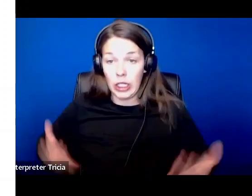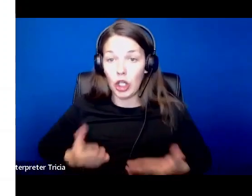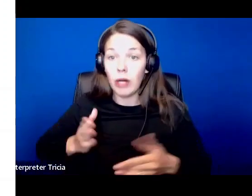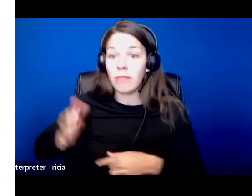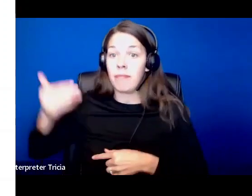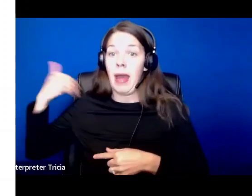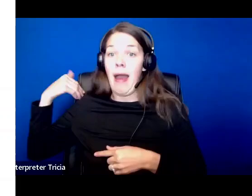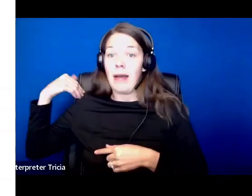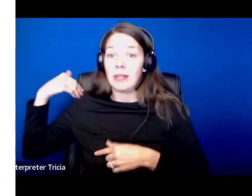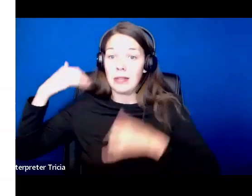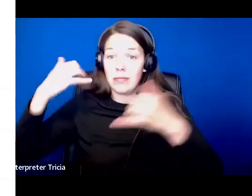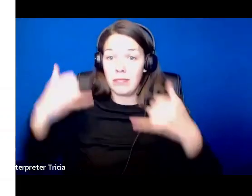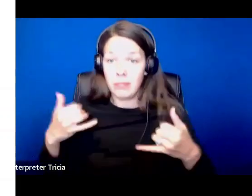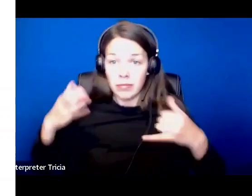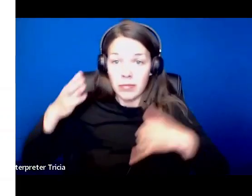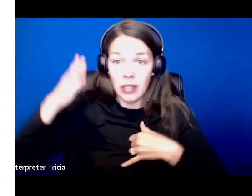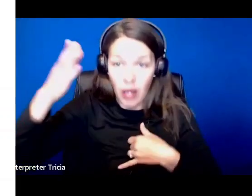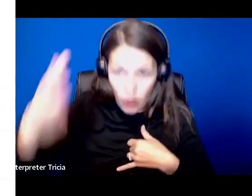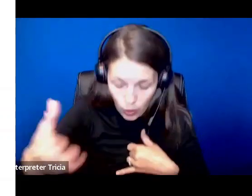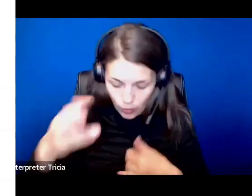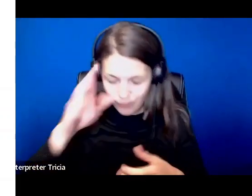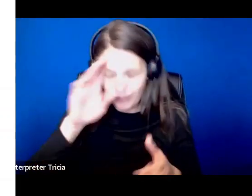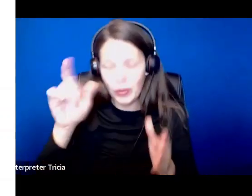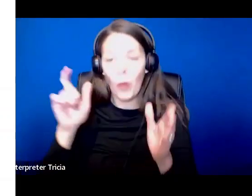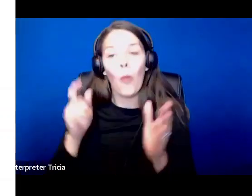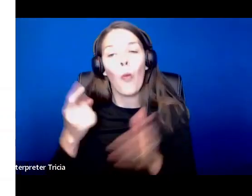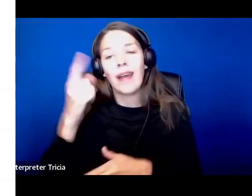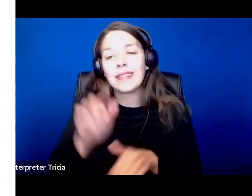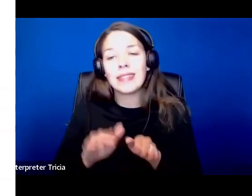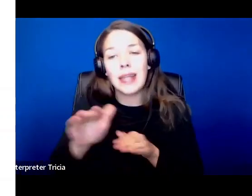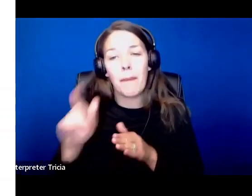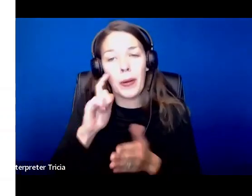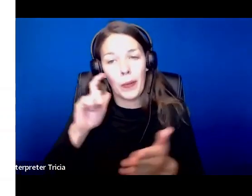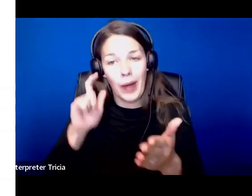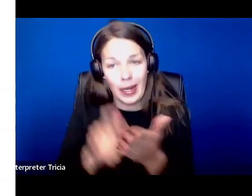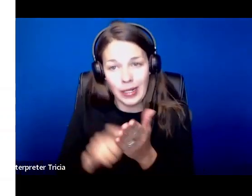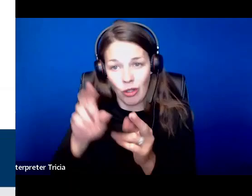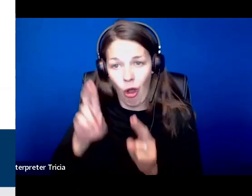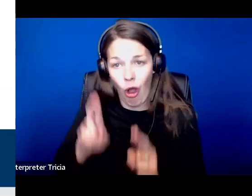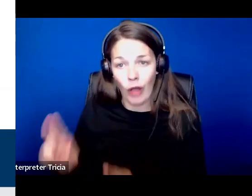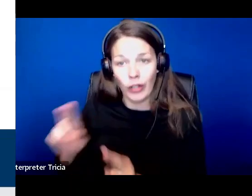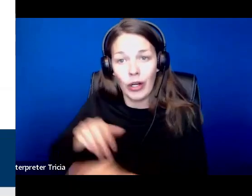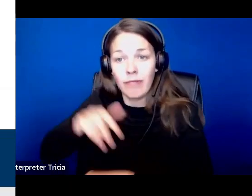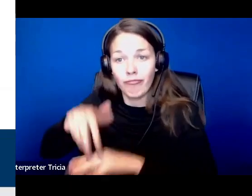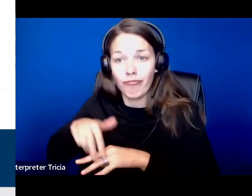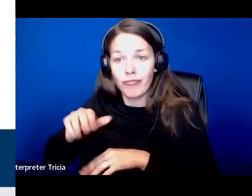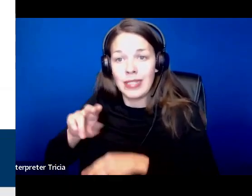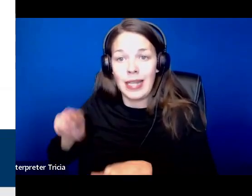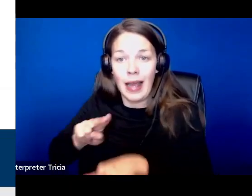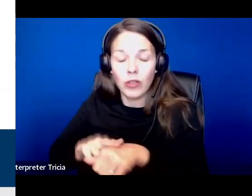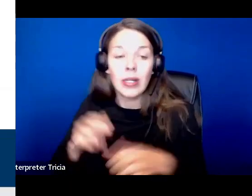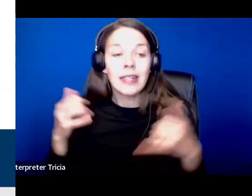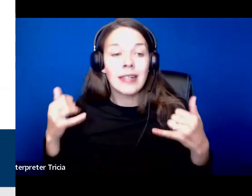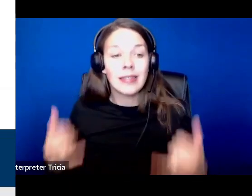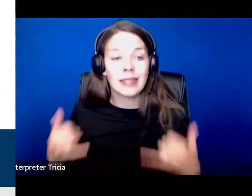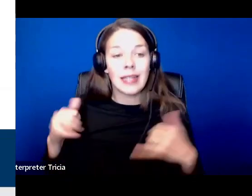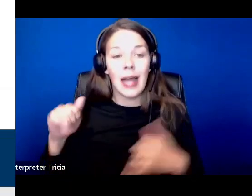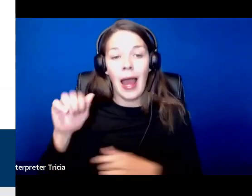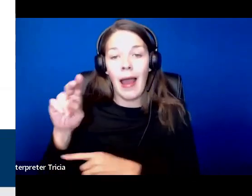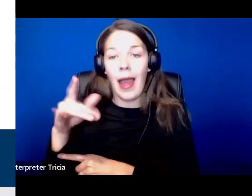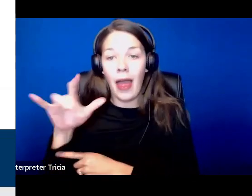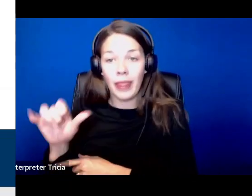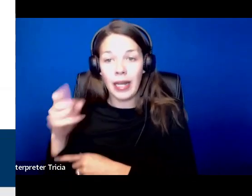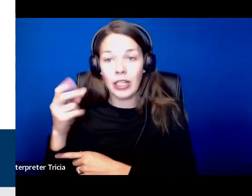in recognizing and honoring the sovereignty of tribal nations. Today's presenter, Anthony Schaffhauser, is